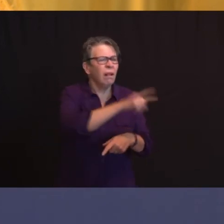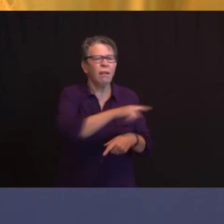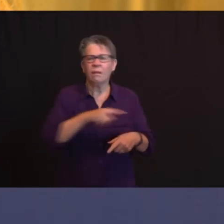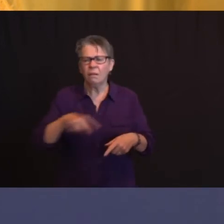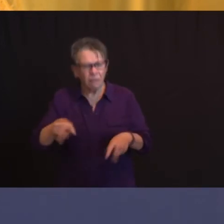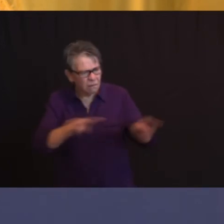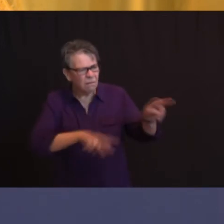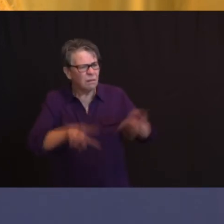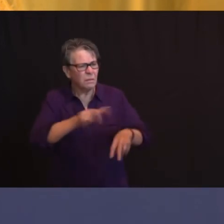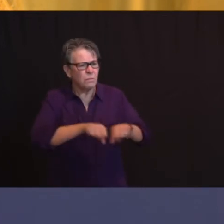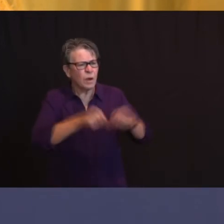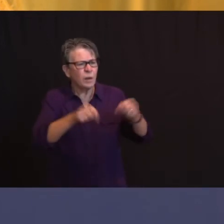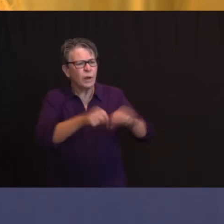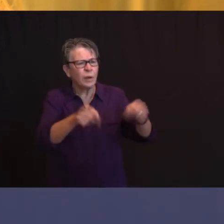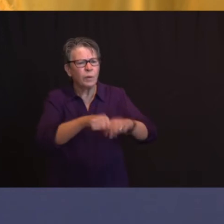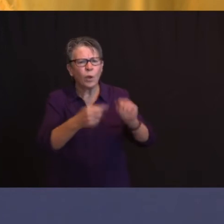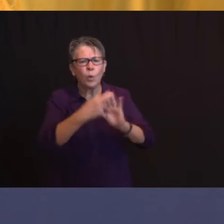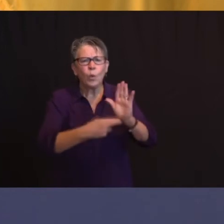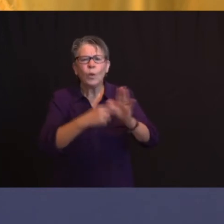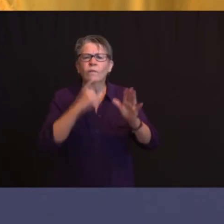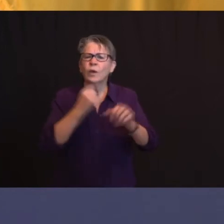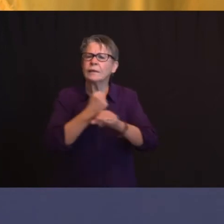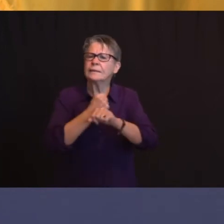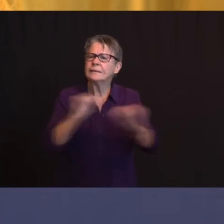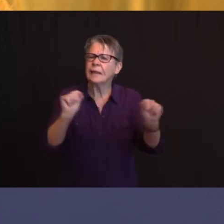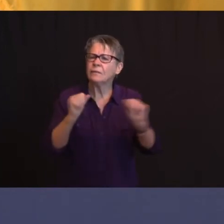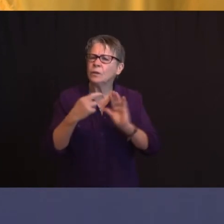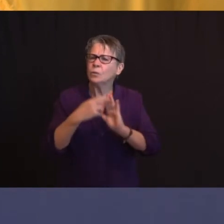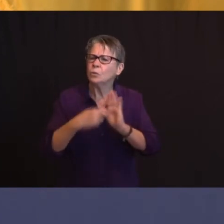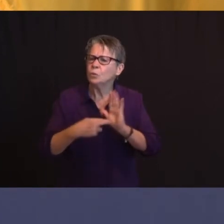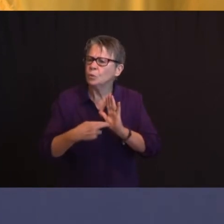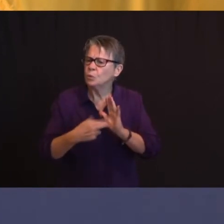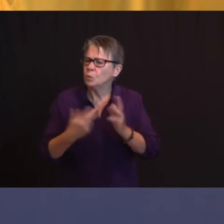on? And have any of them been investigated or resolved yet?